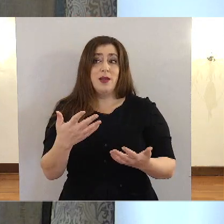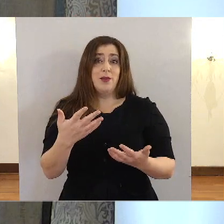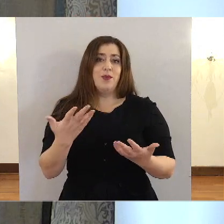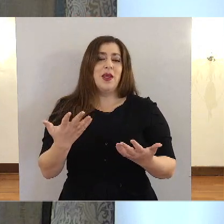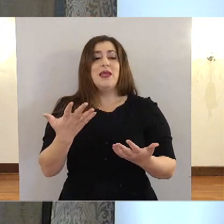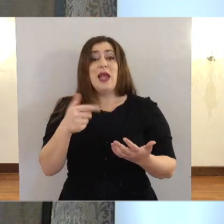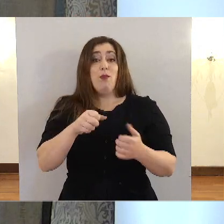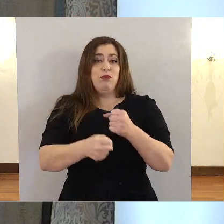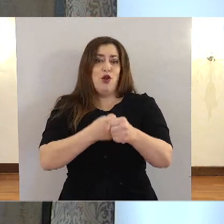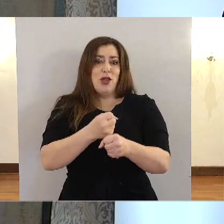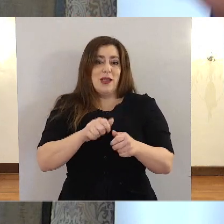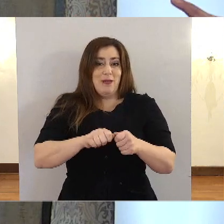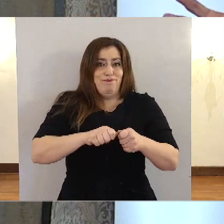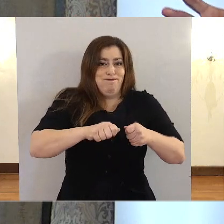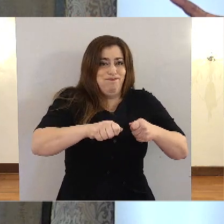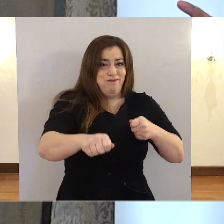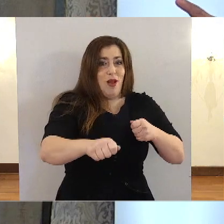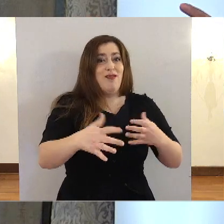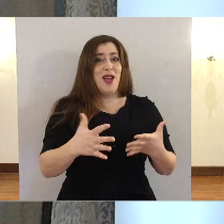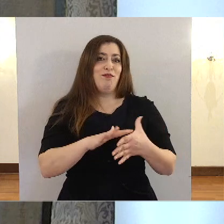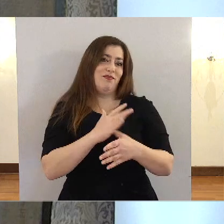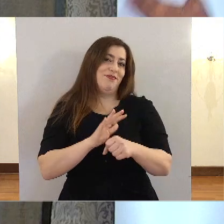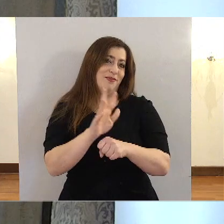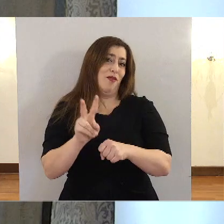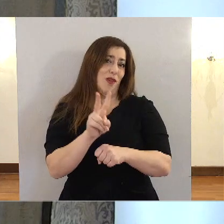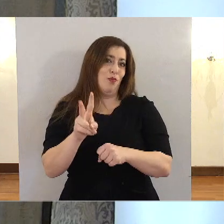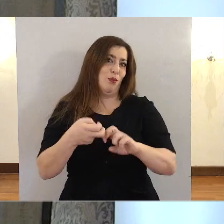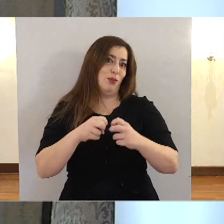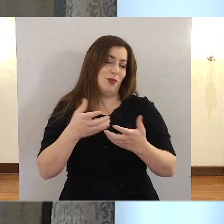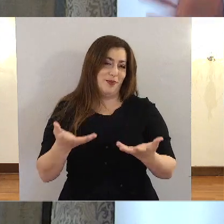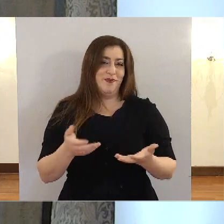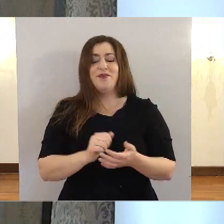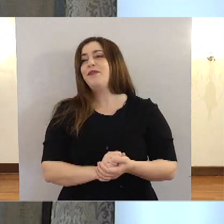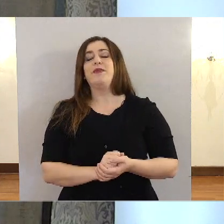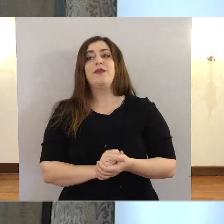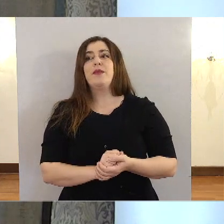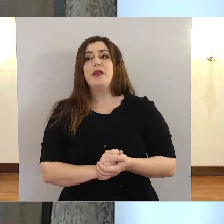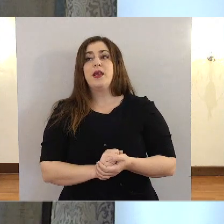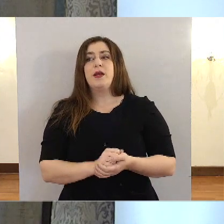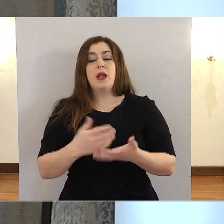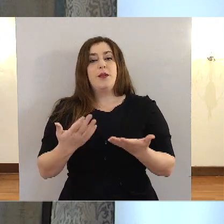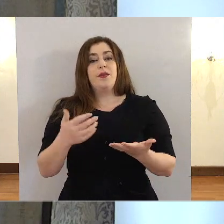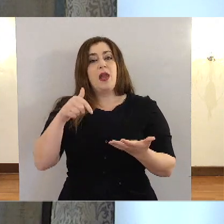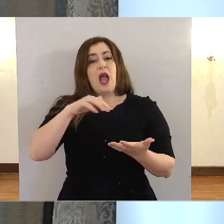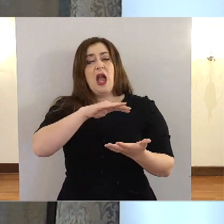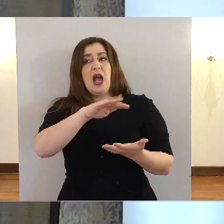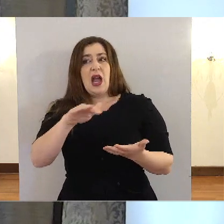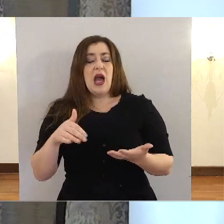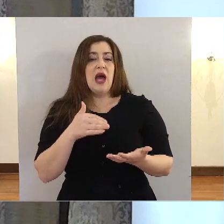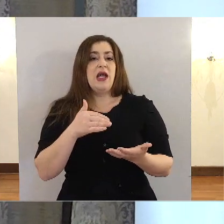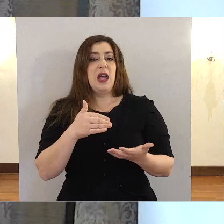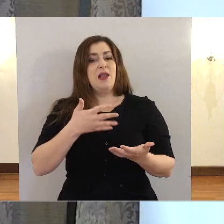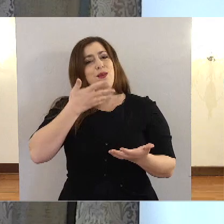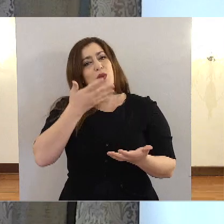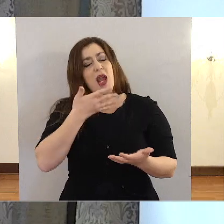slightly. However, today is the culmination. We're going to share with you all the information. what Transform tried to achieve,